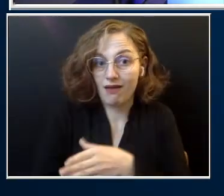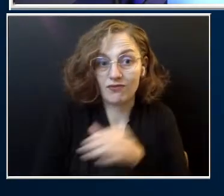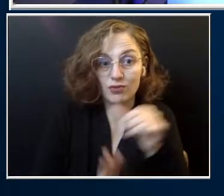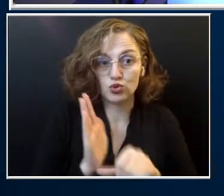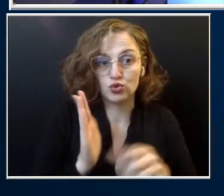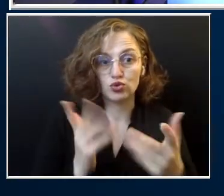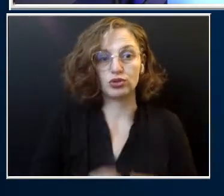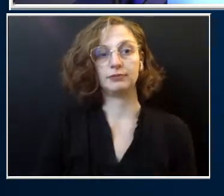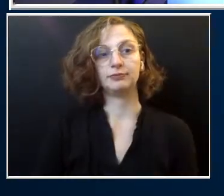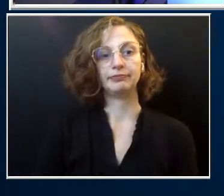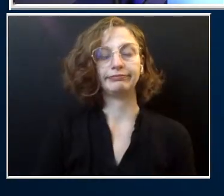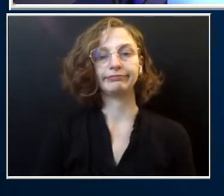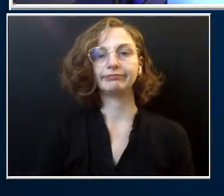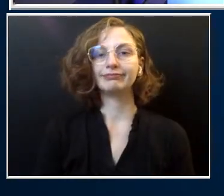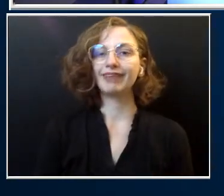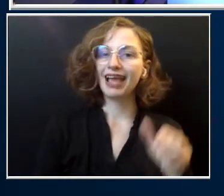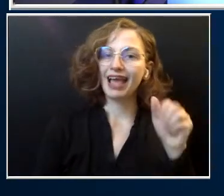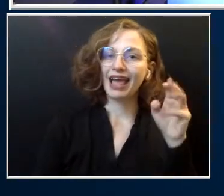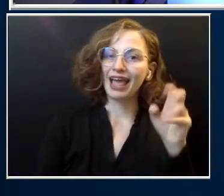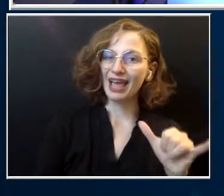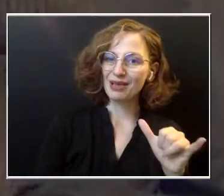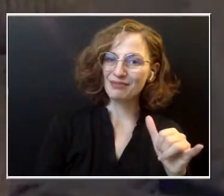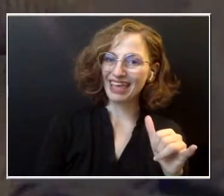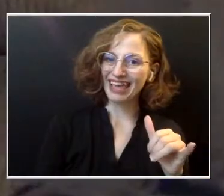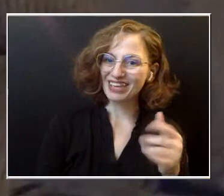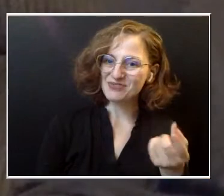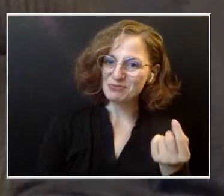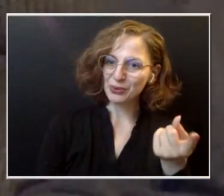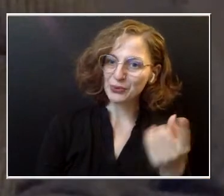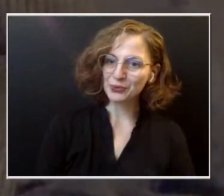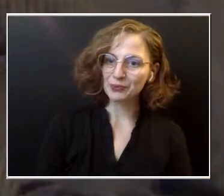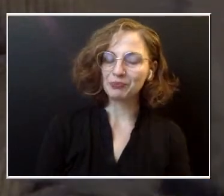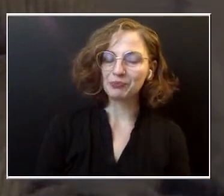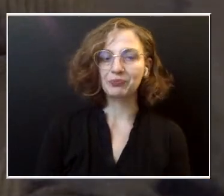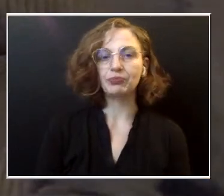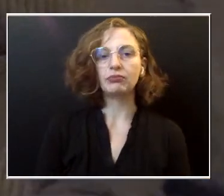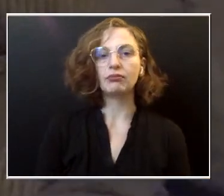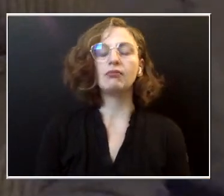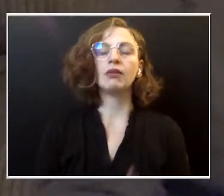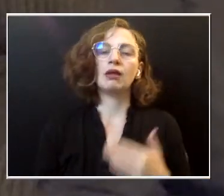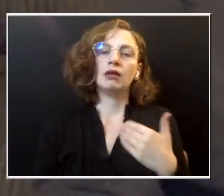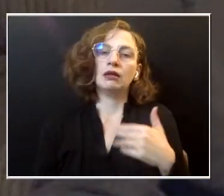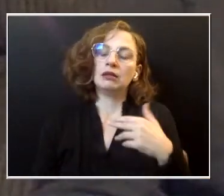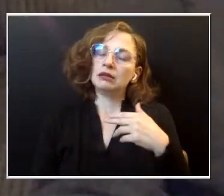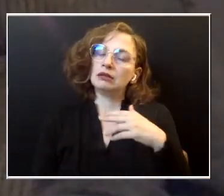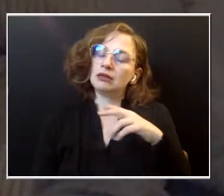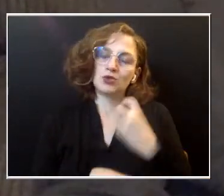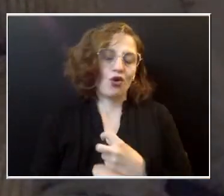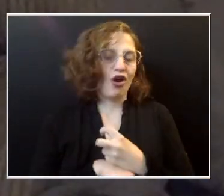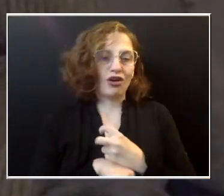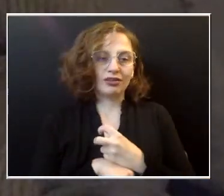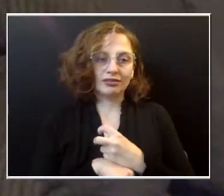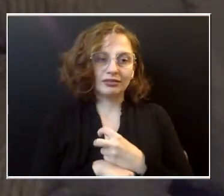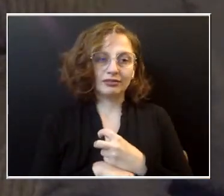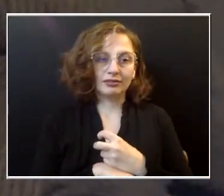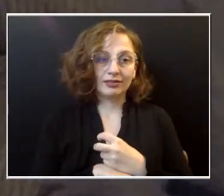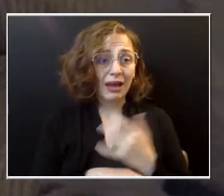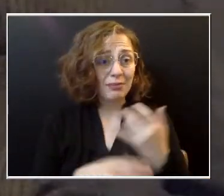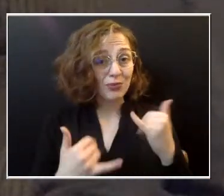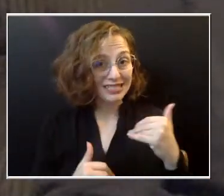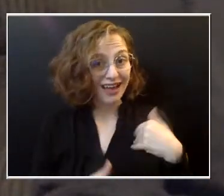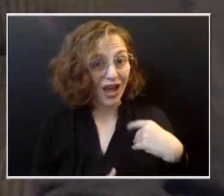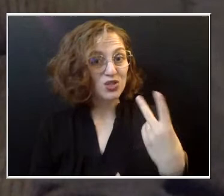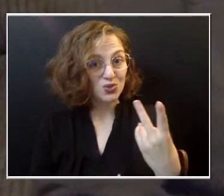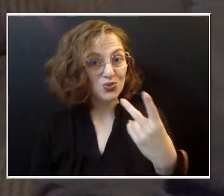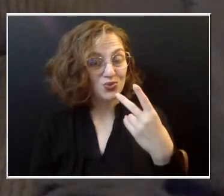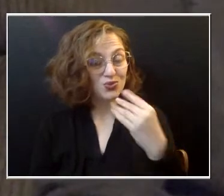Amy, how were you holding up? It was very hard, considering we still had 2 other daughters back